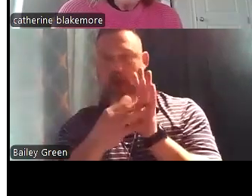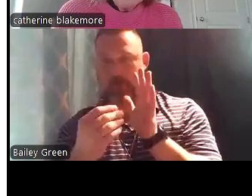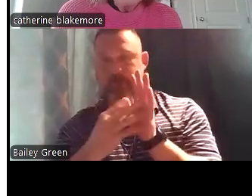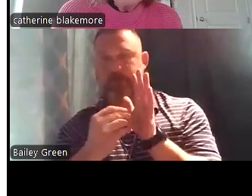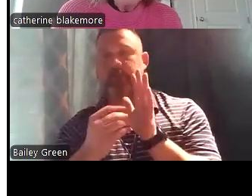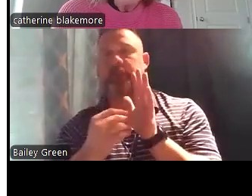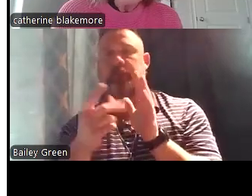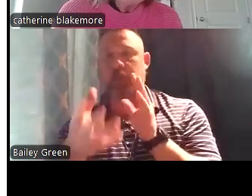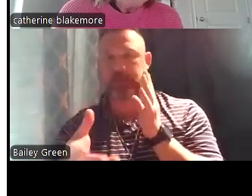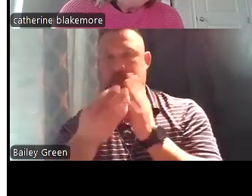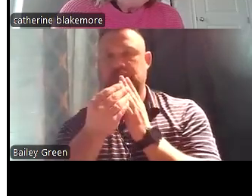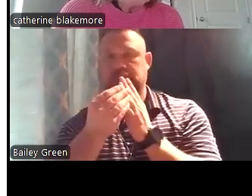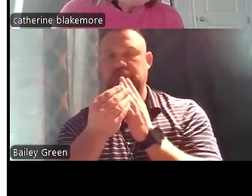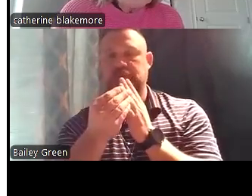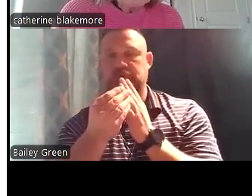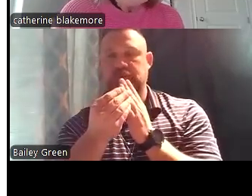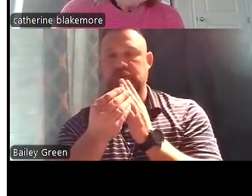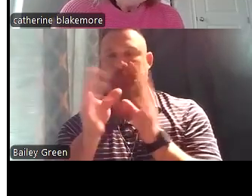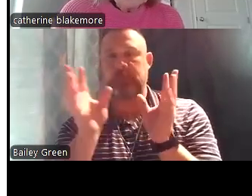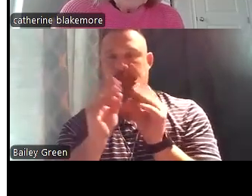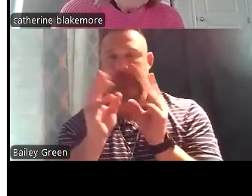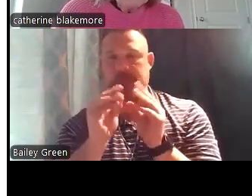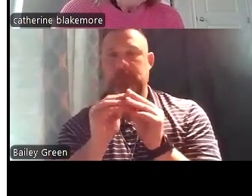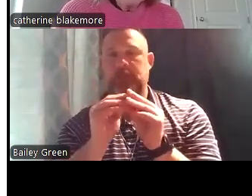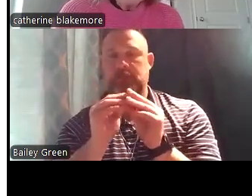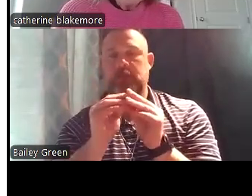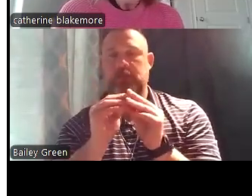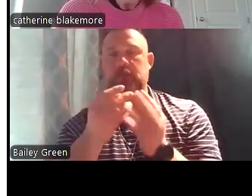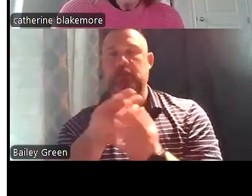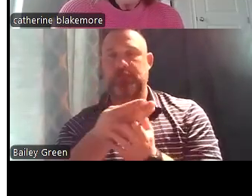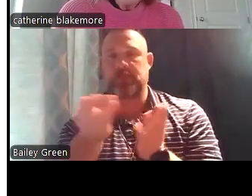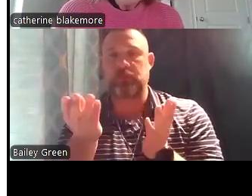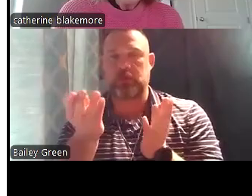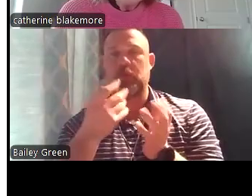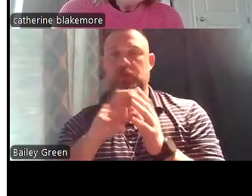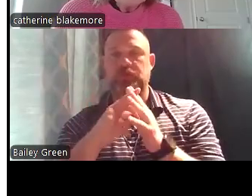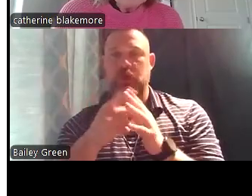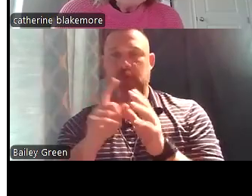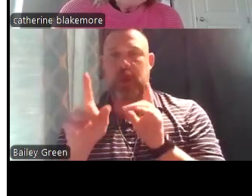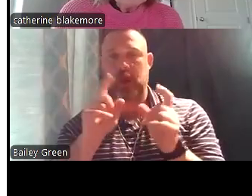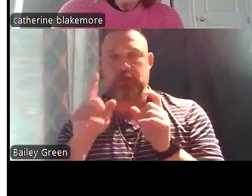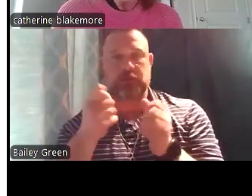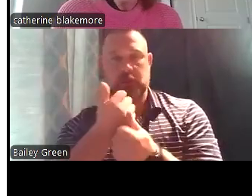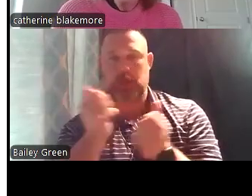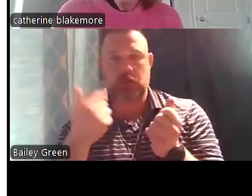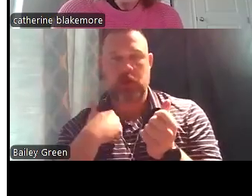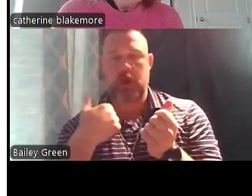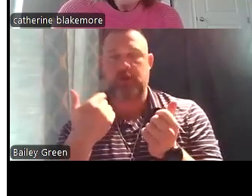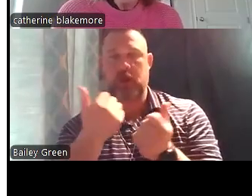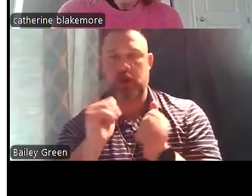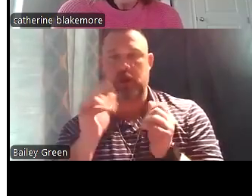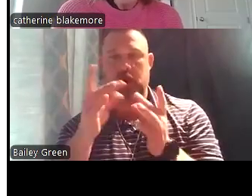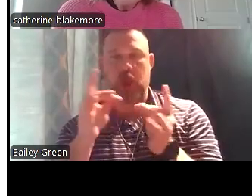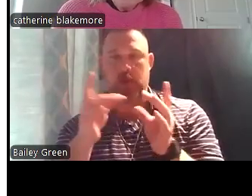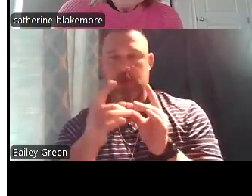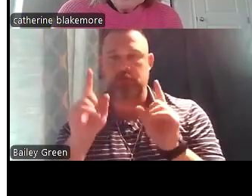were attached in the meeting materials. So we want to just start by asking whether anyone has any